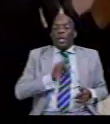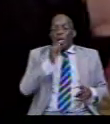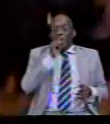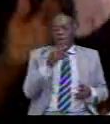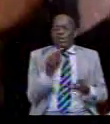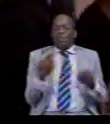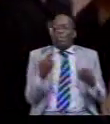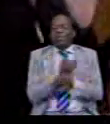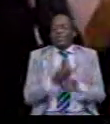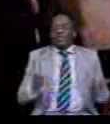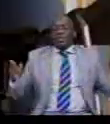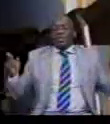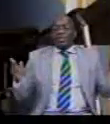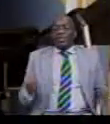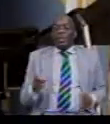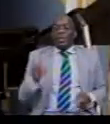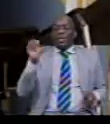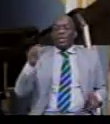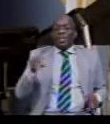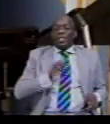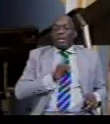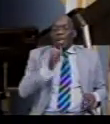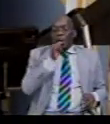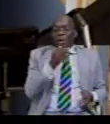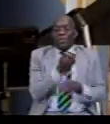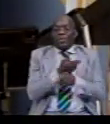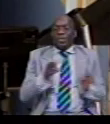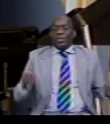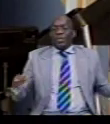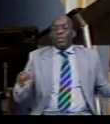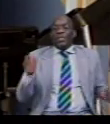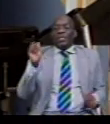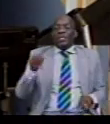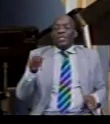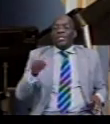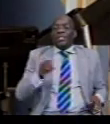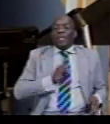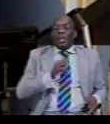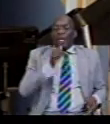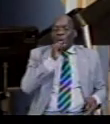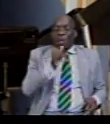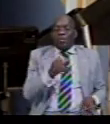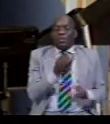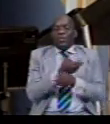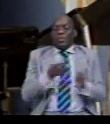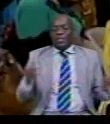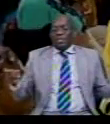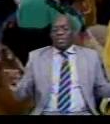glad to be redeemed tonight. Come on.